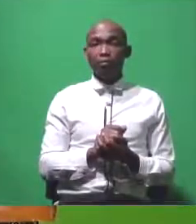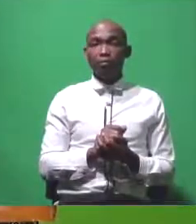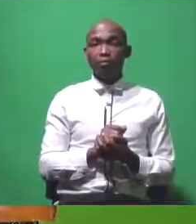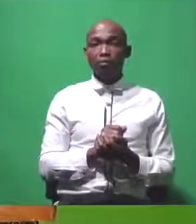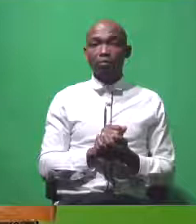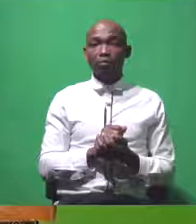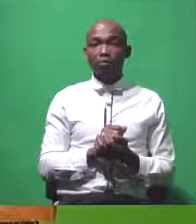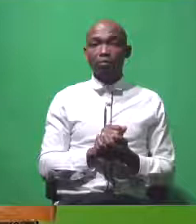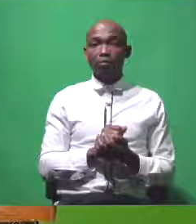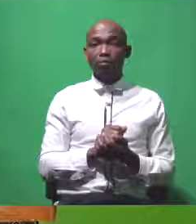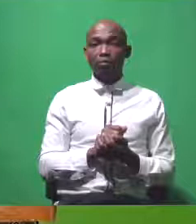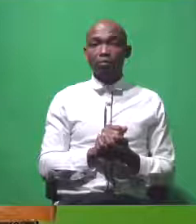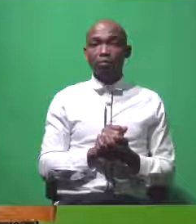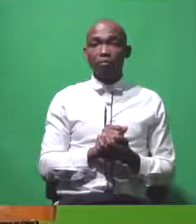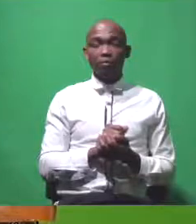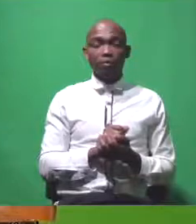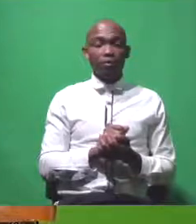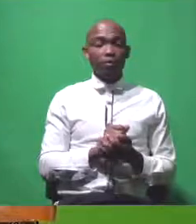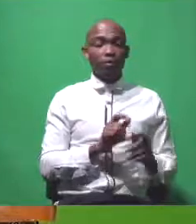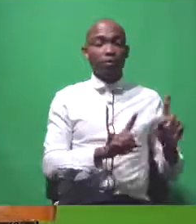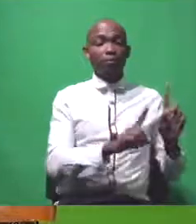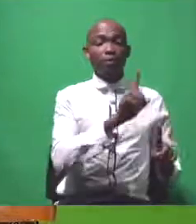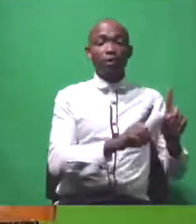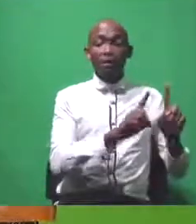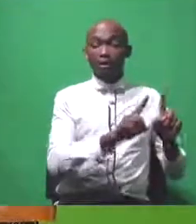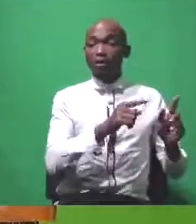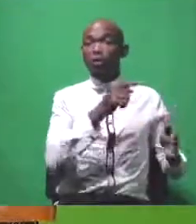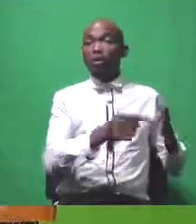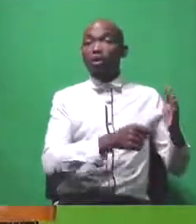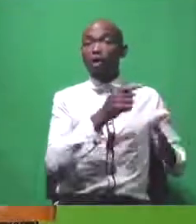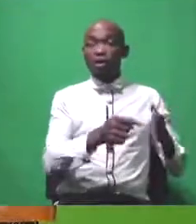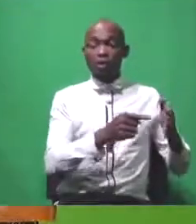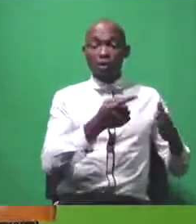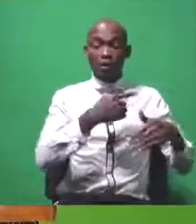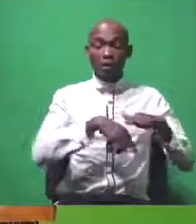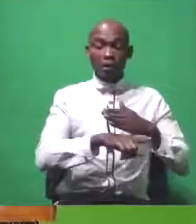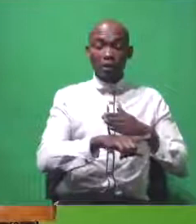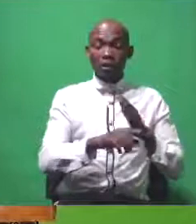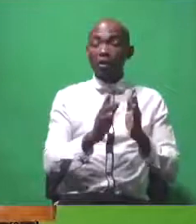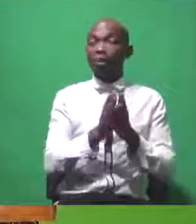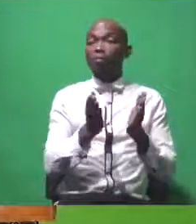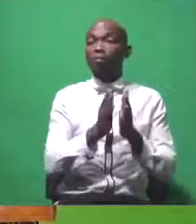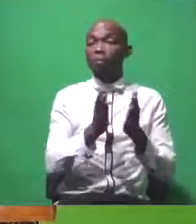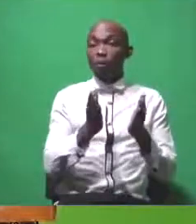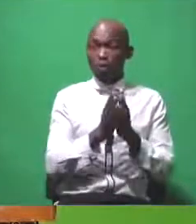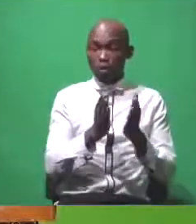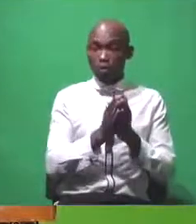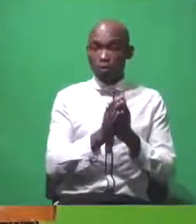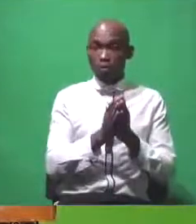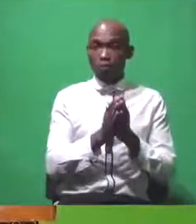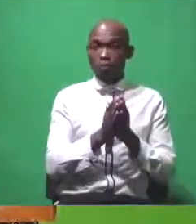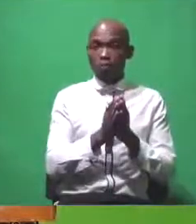Therefore, plant will record in the books by saying that rent